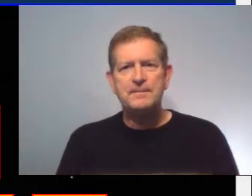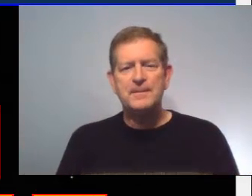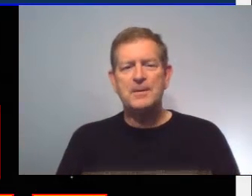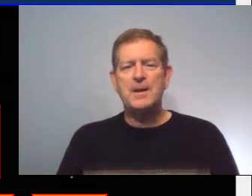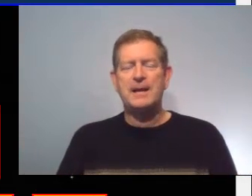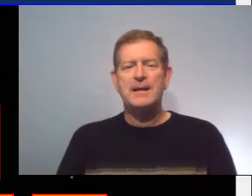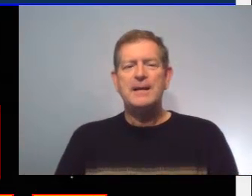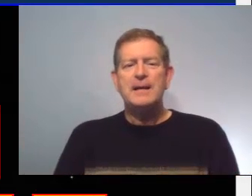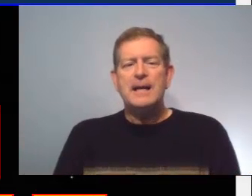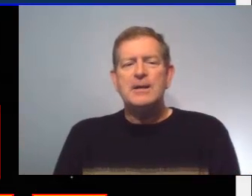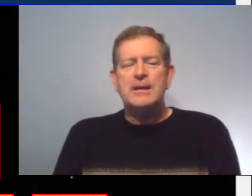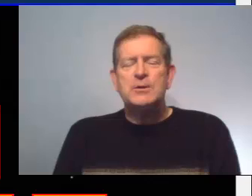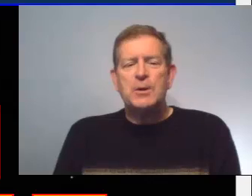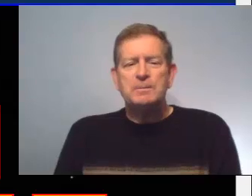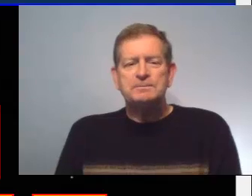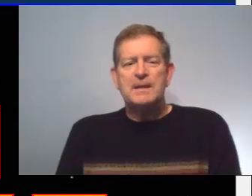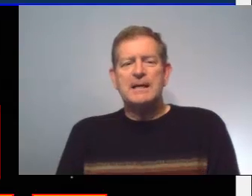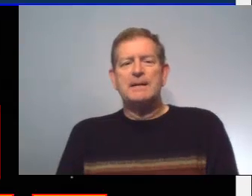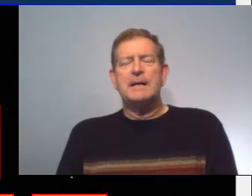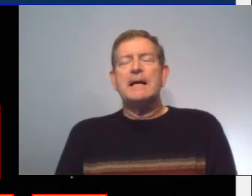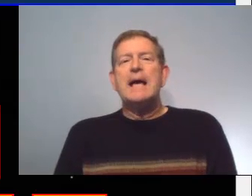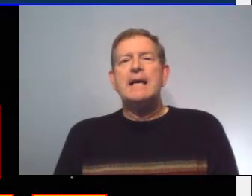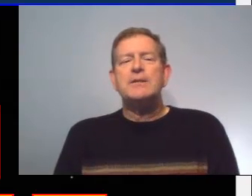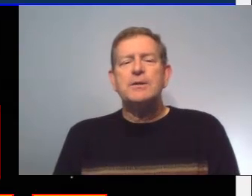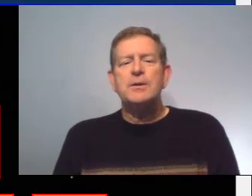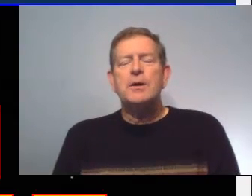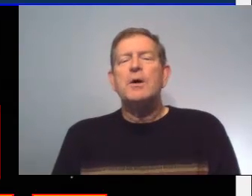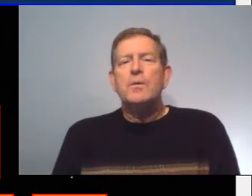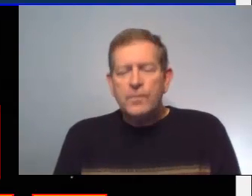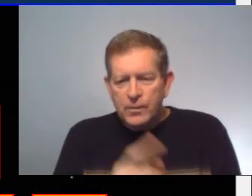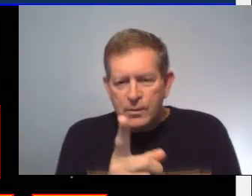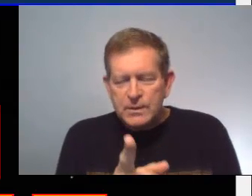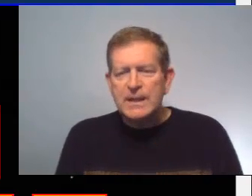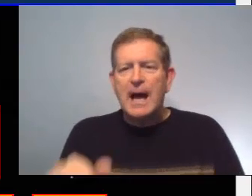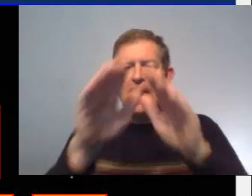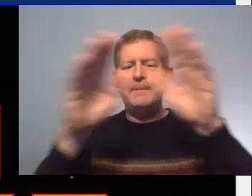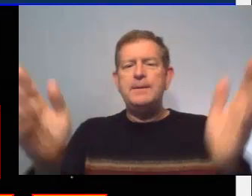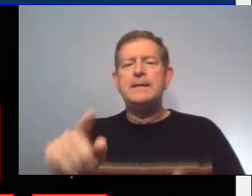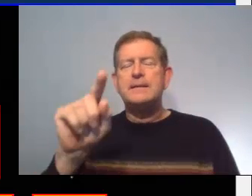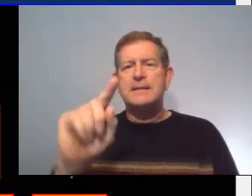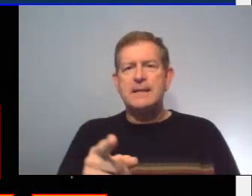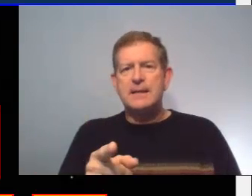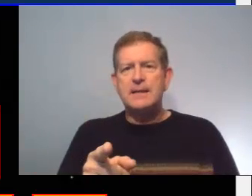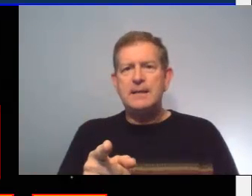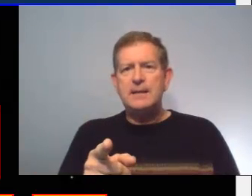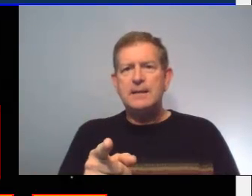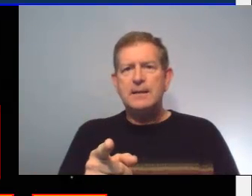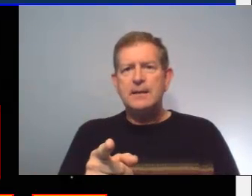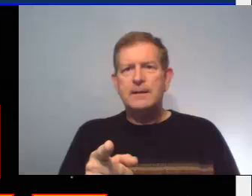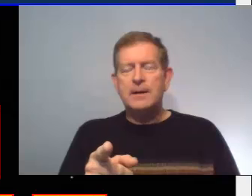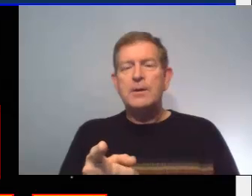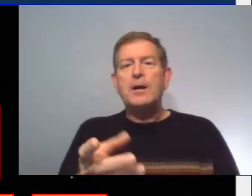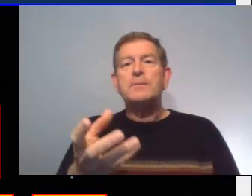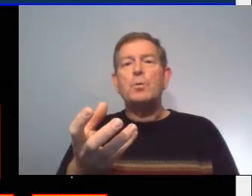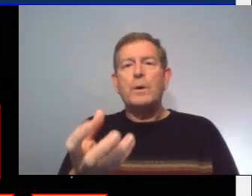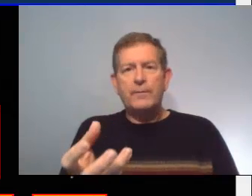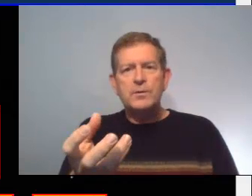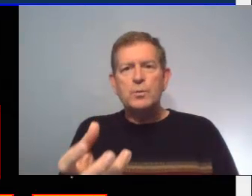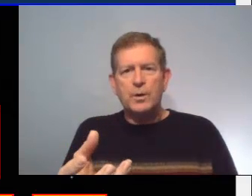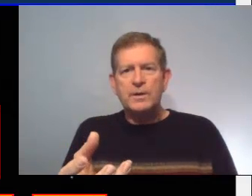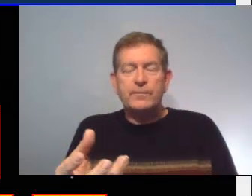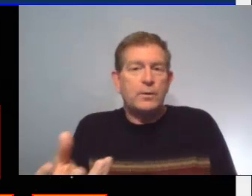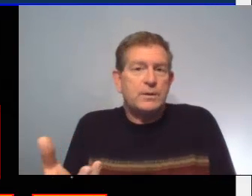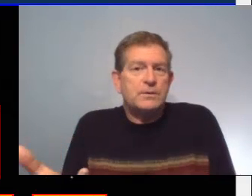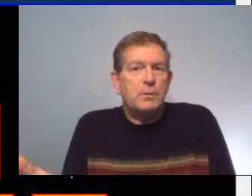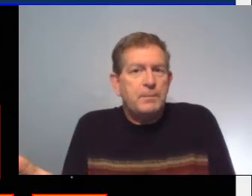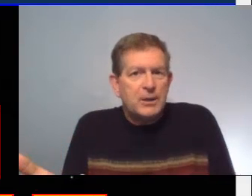right? All right. And so, est-ce que vous habitez... Now here comes one of